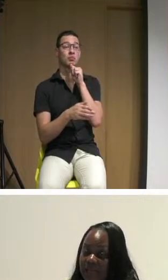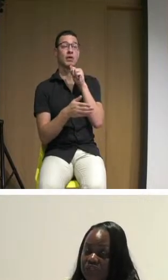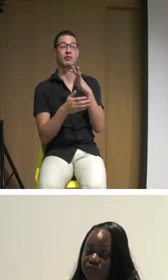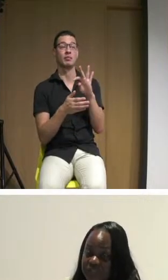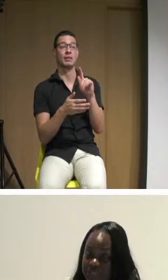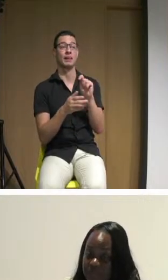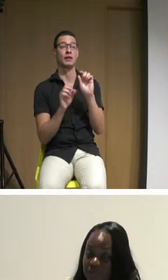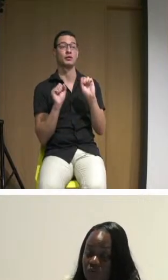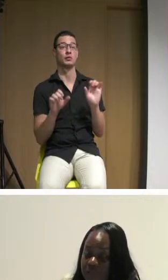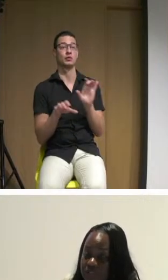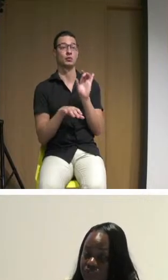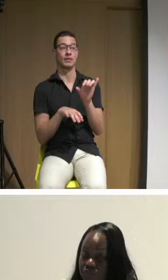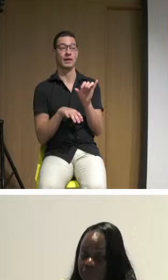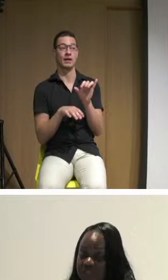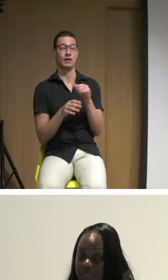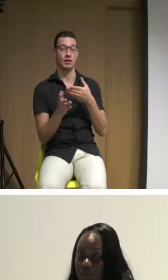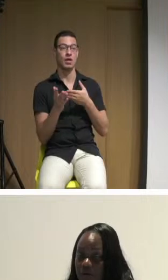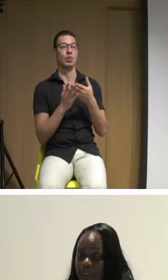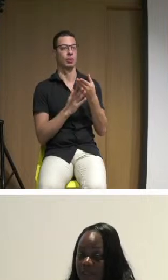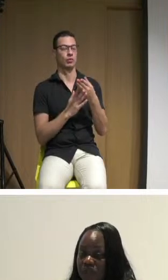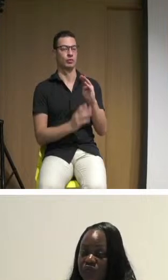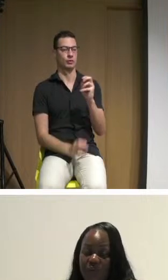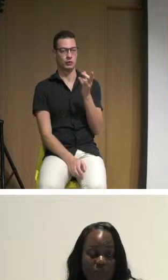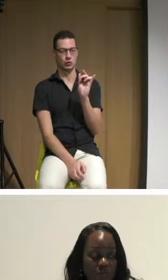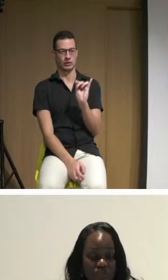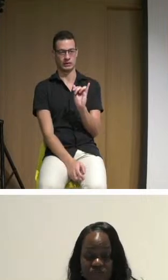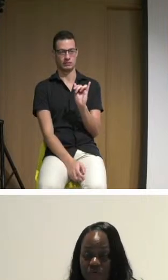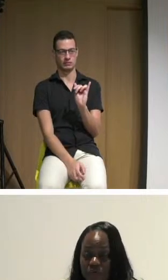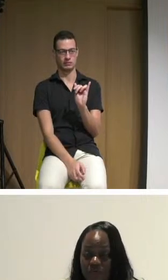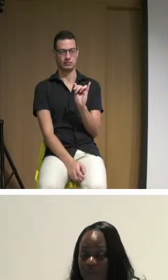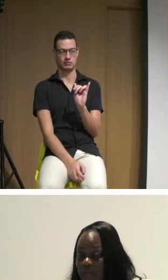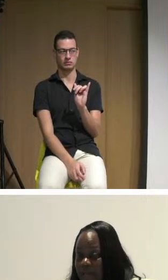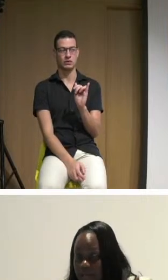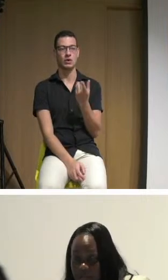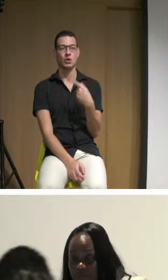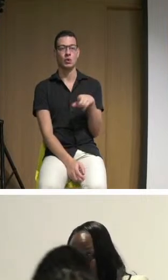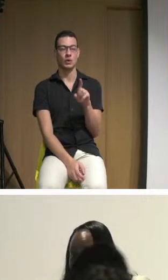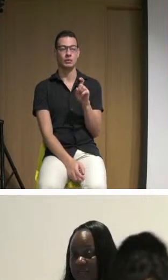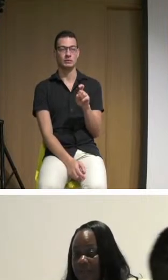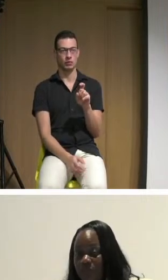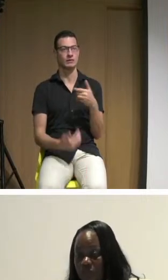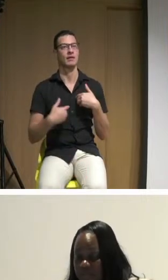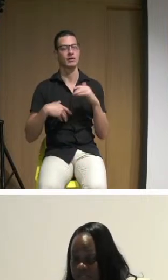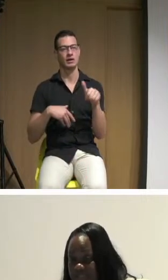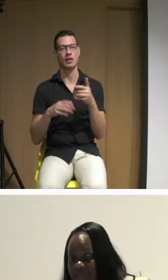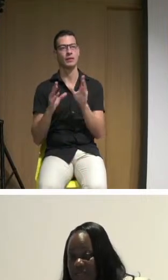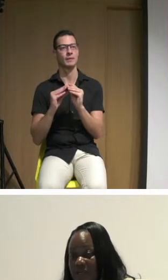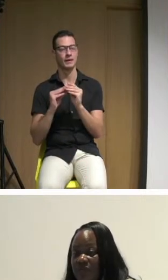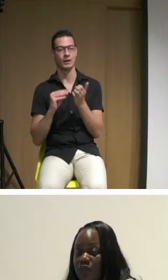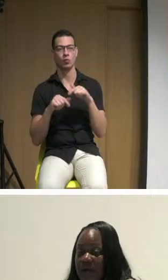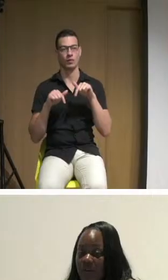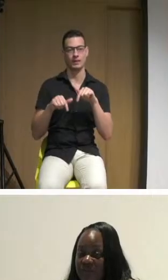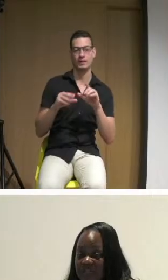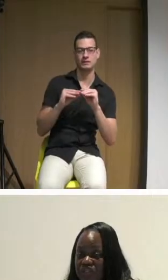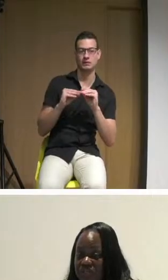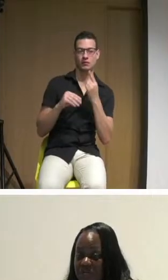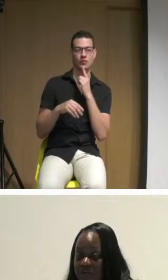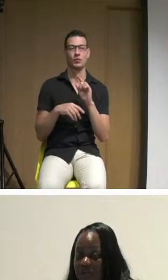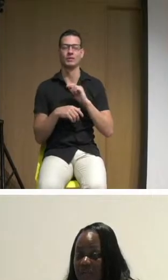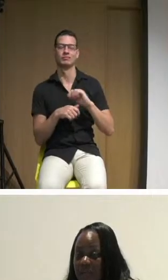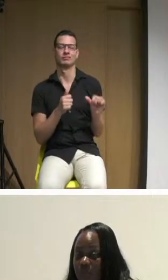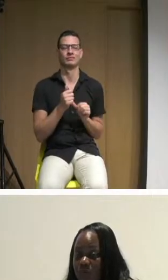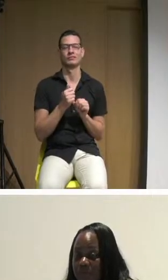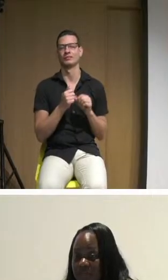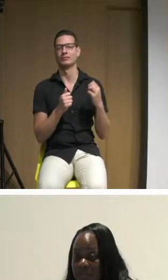the ballots received, according to New York State law. So if we were to vote at another meeting or at this meeting for our vice